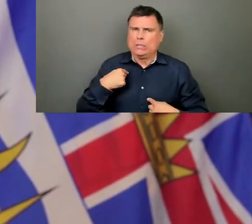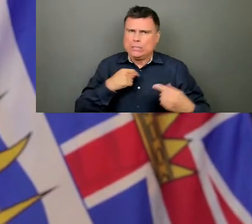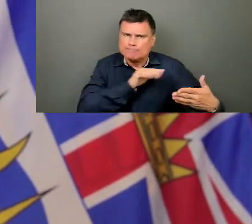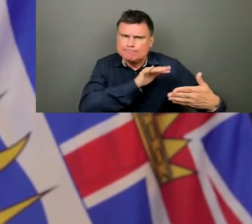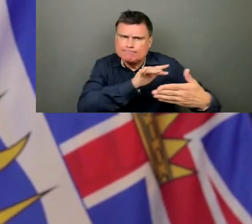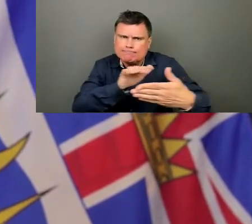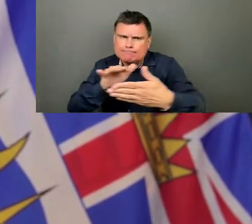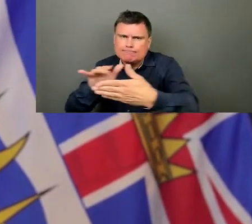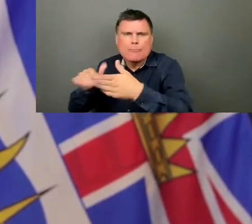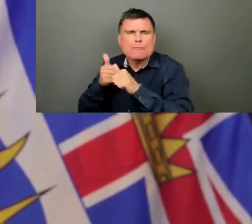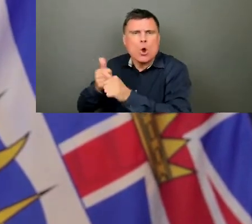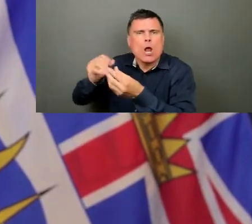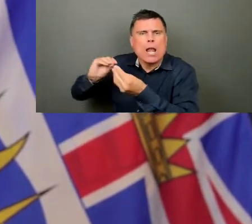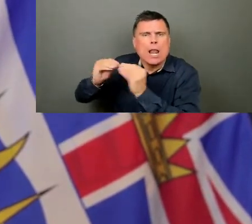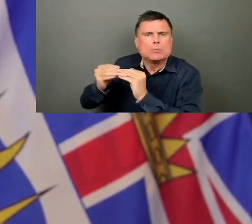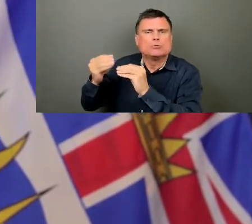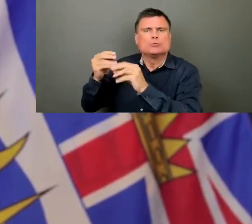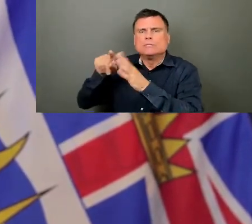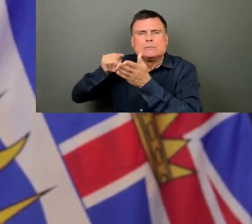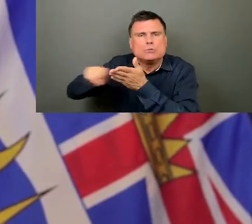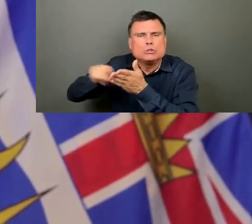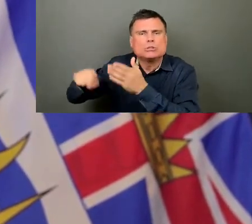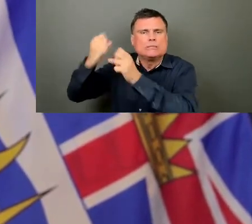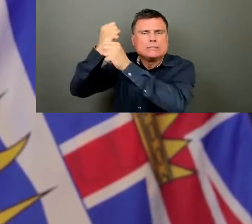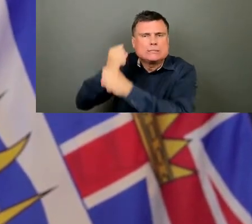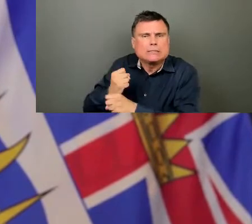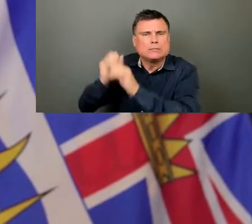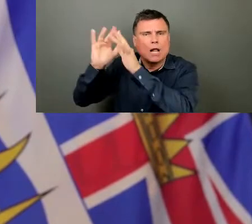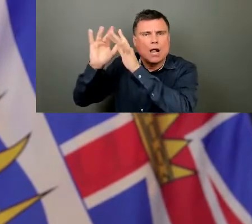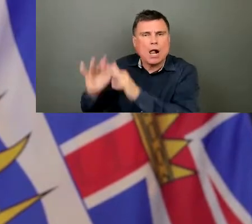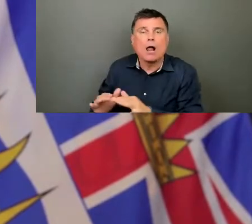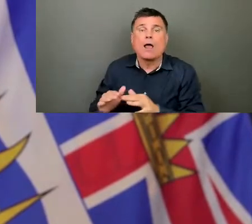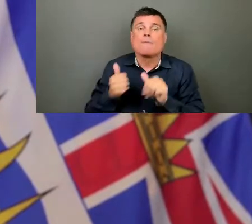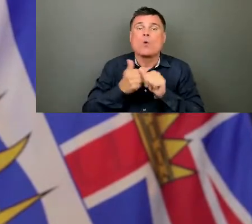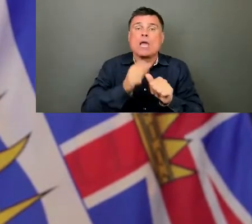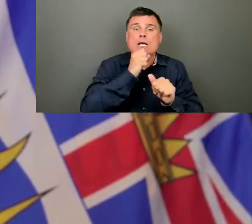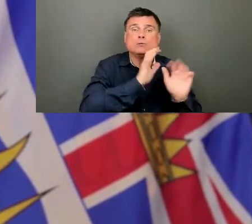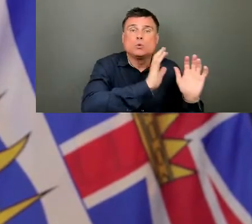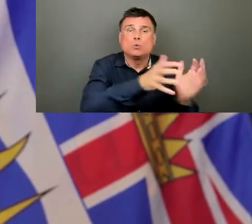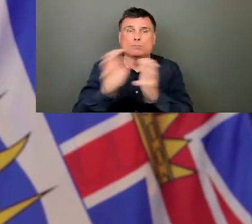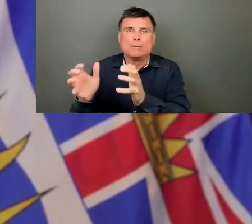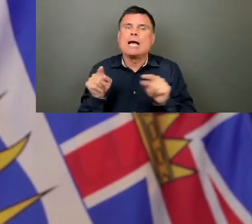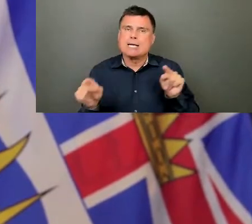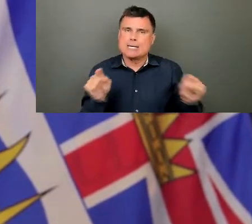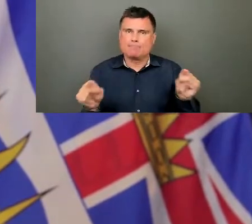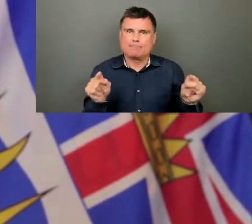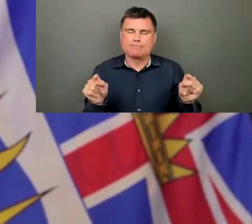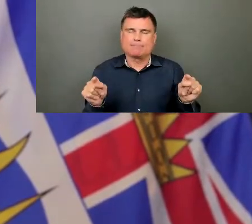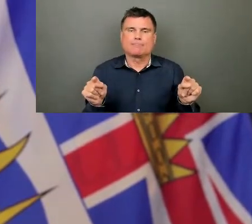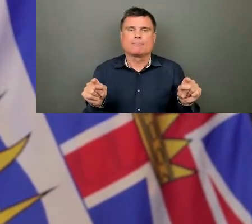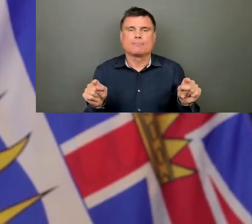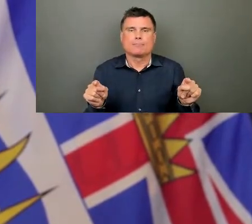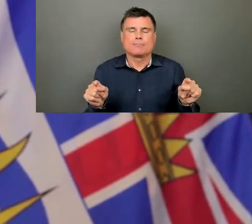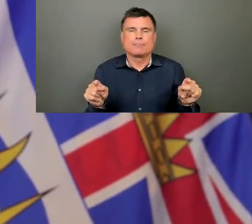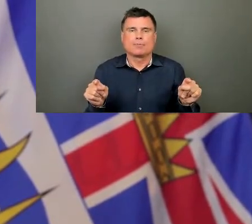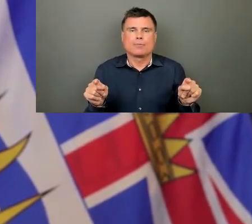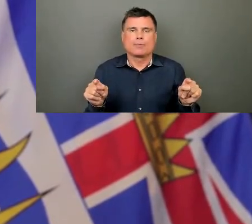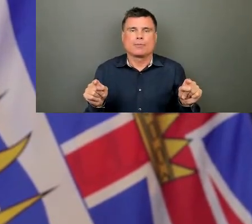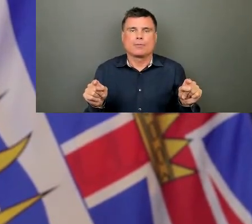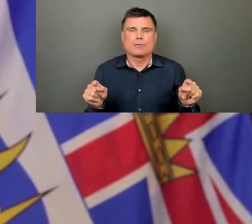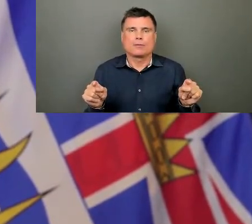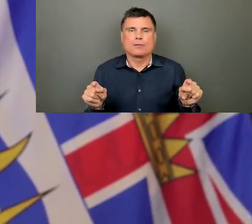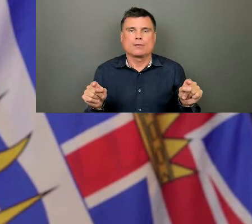shows that people who have certain immune compromising conditions, so people who have hematologic malignancies, so blood